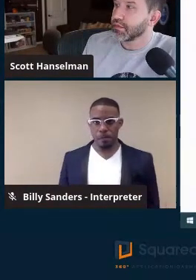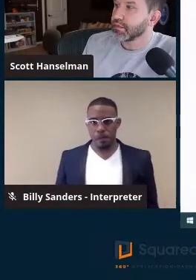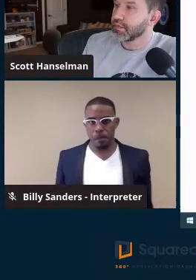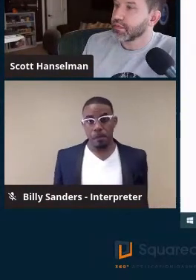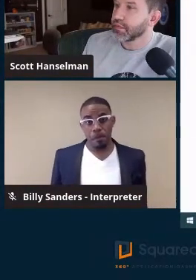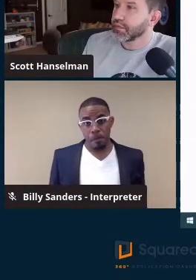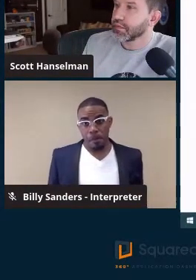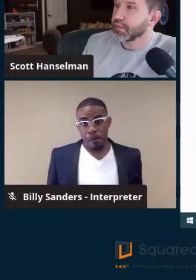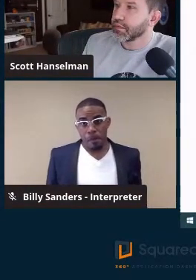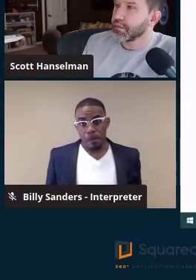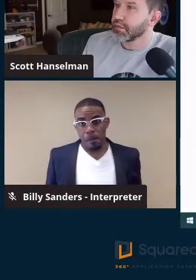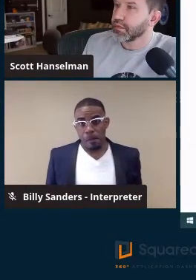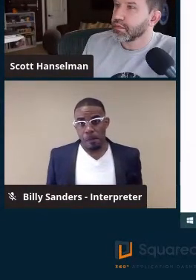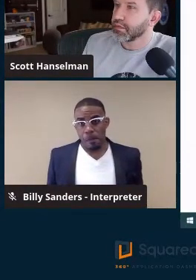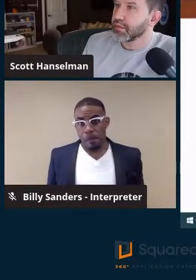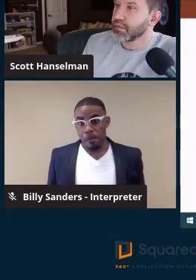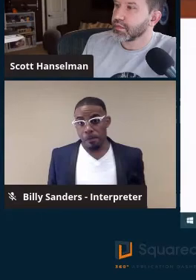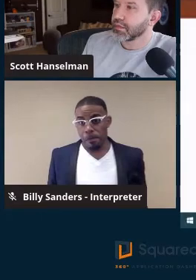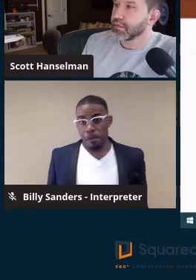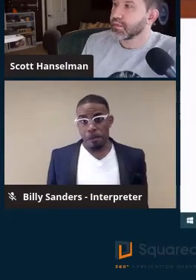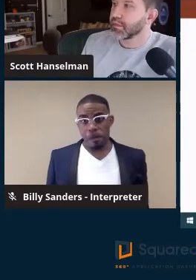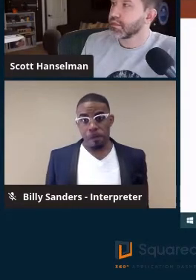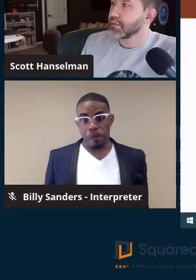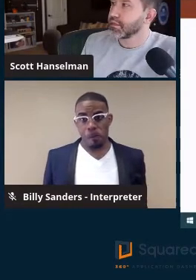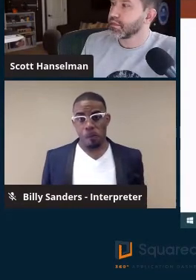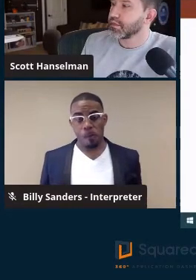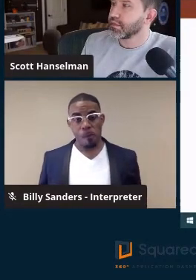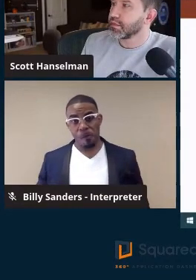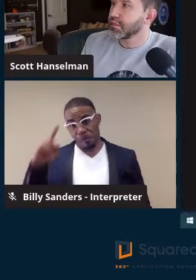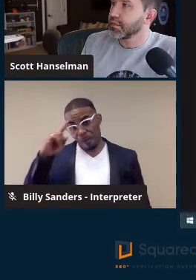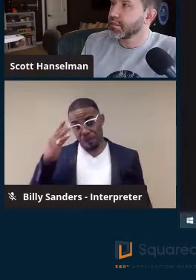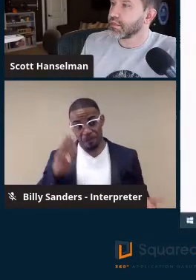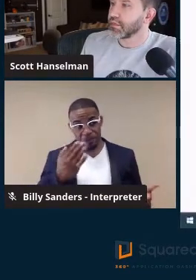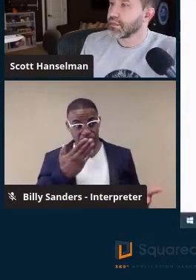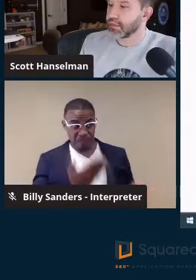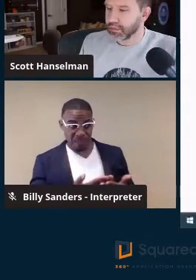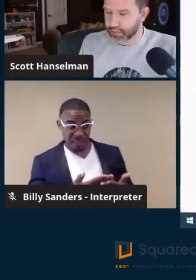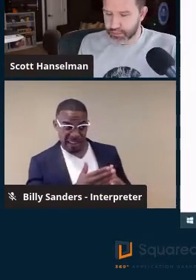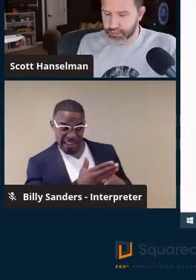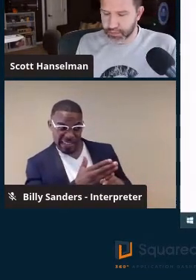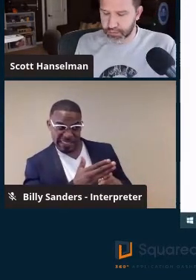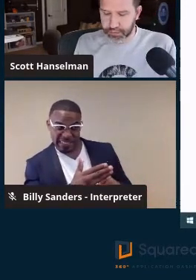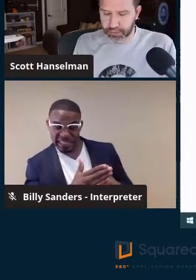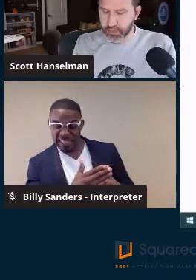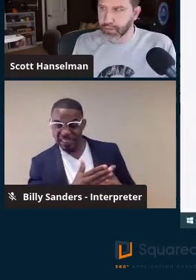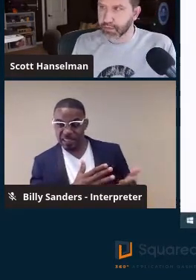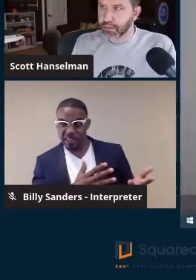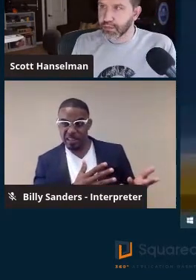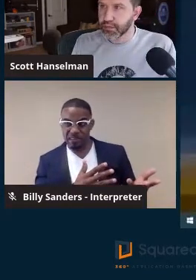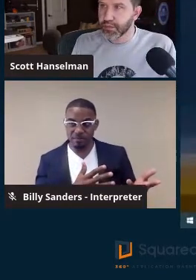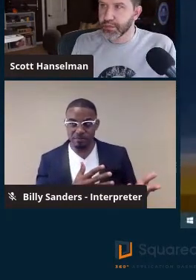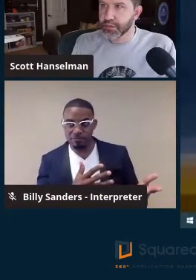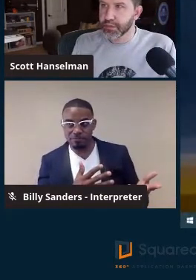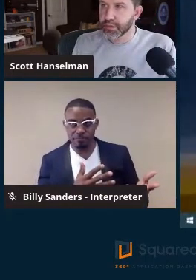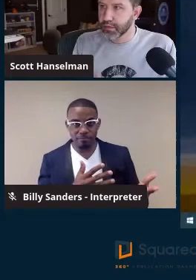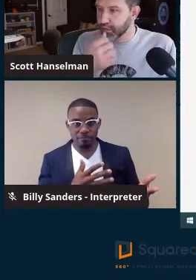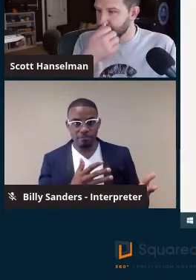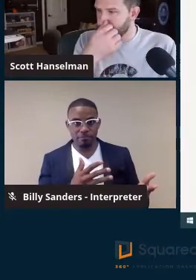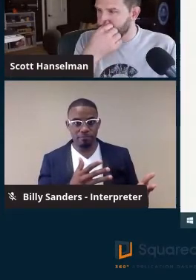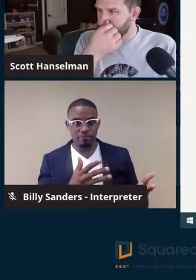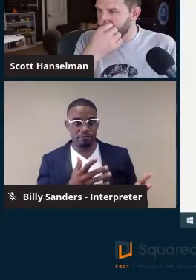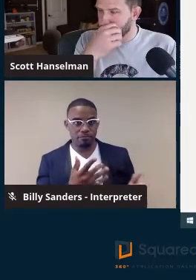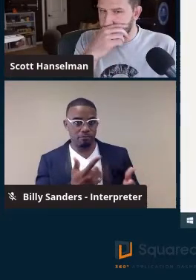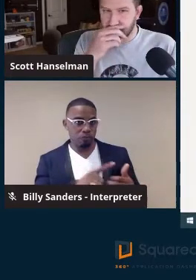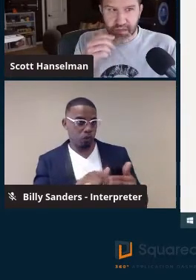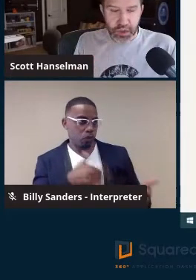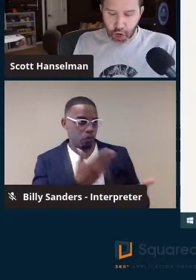Nice. So I think maybe it is good to share a Git trick, what you've been talking